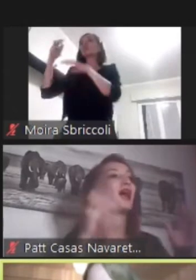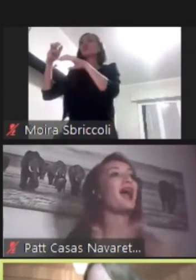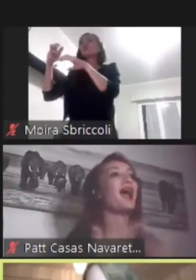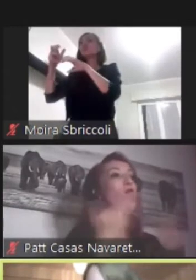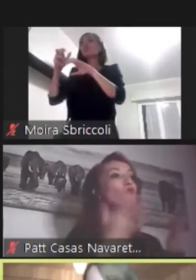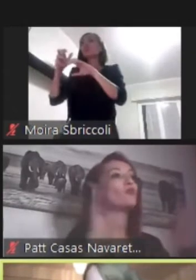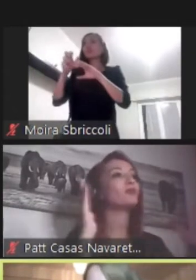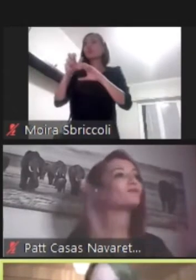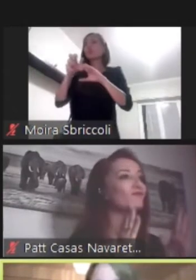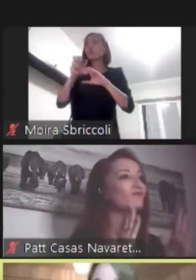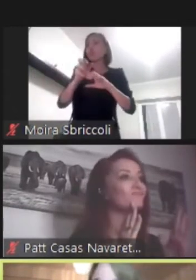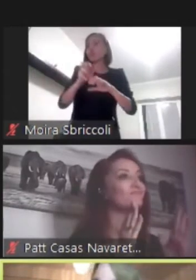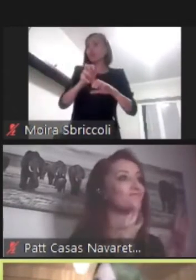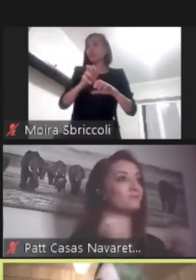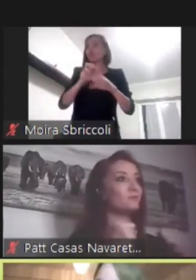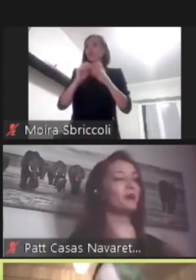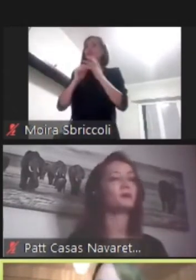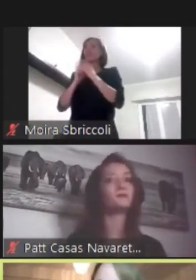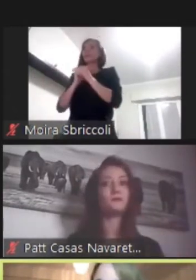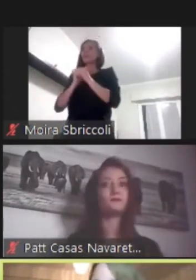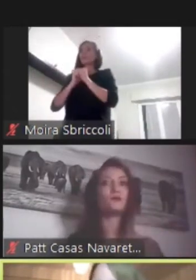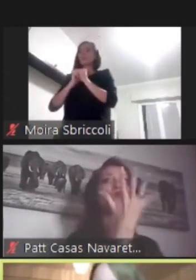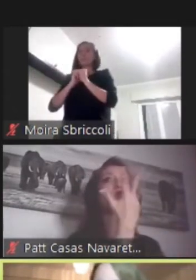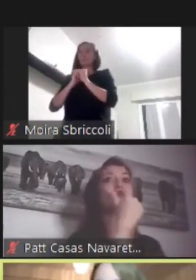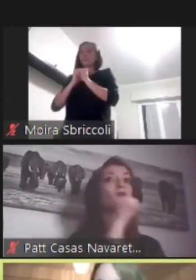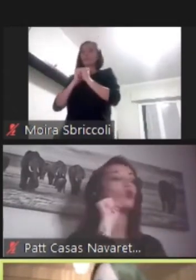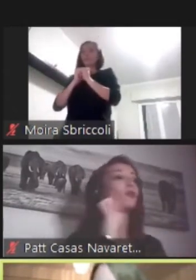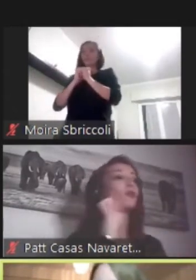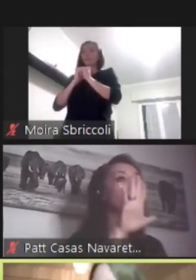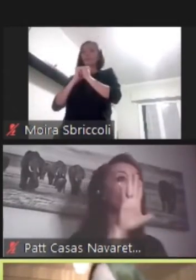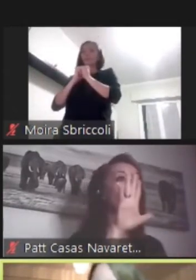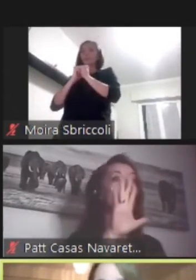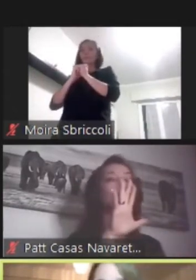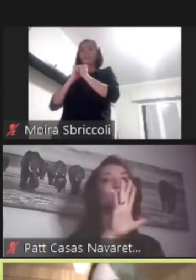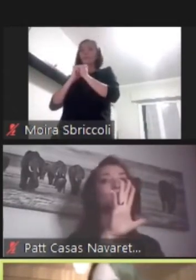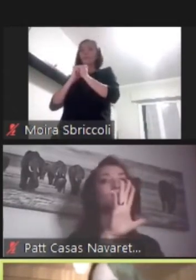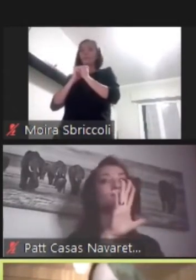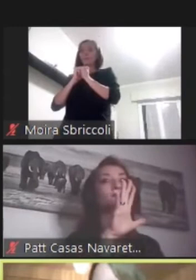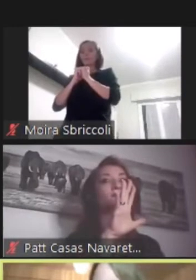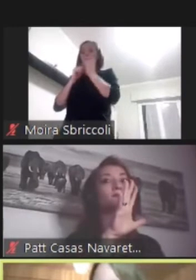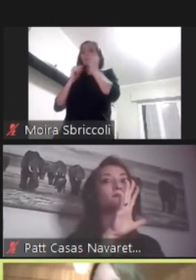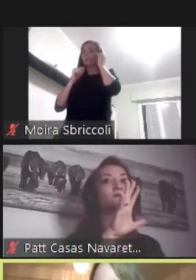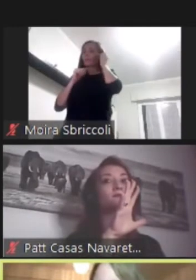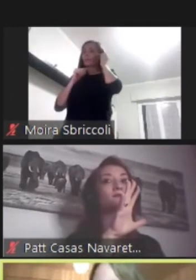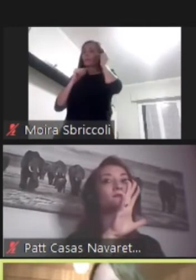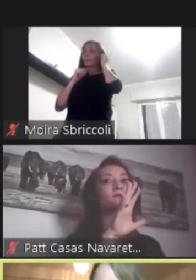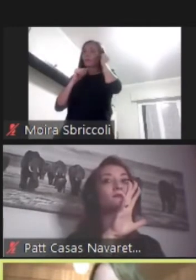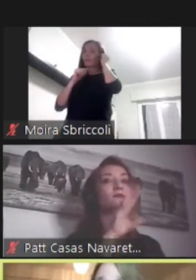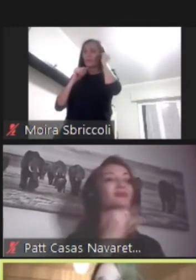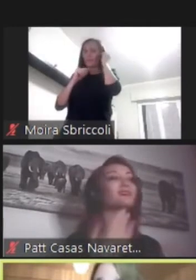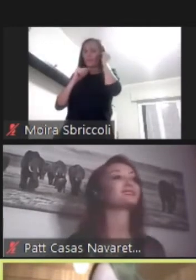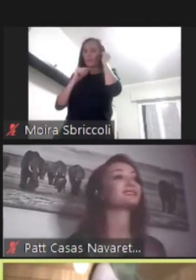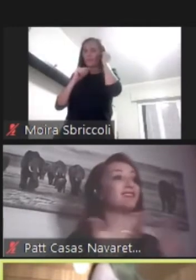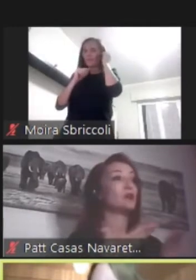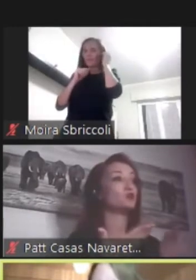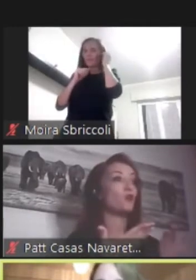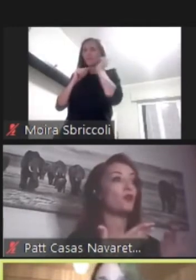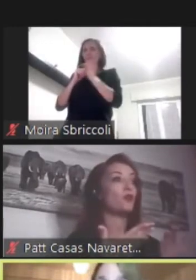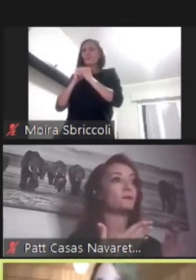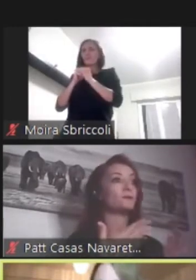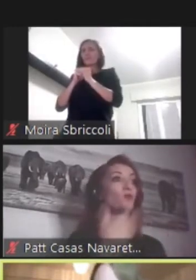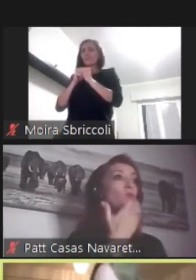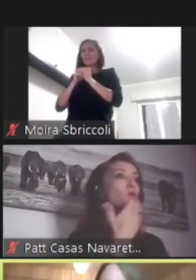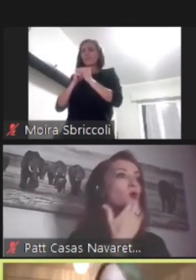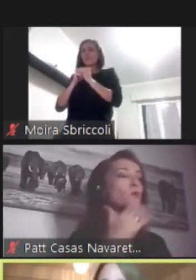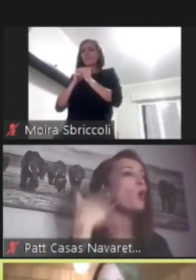enhances your workout. So if you have a stick of Elite, maybe before you work out, it's really going to help